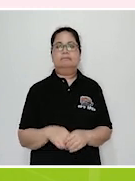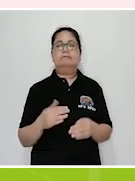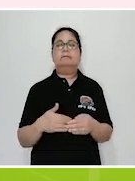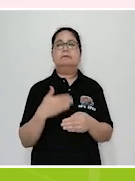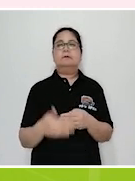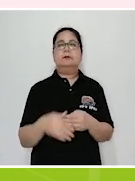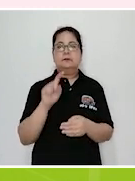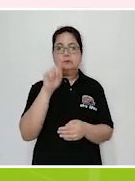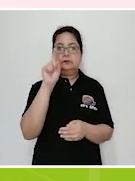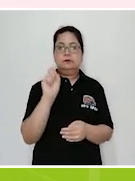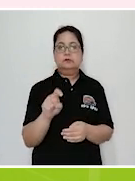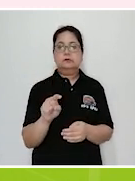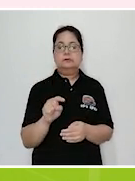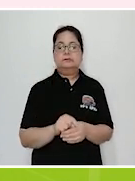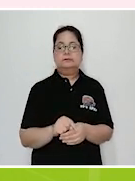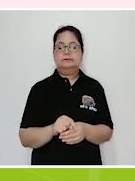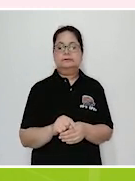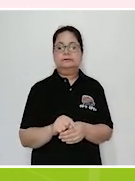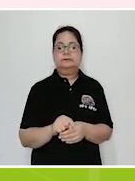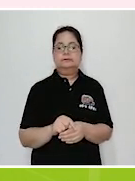My next question